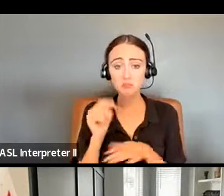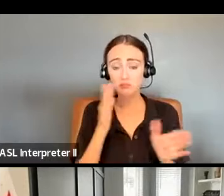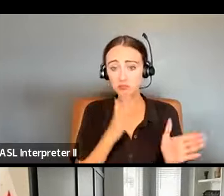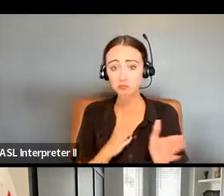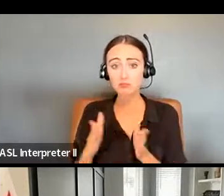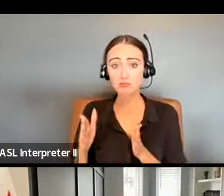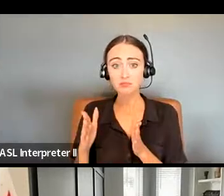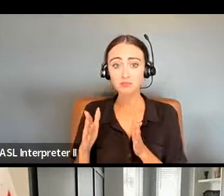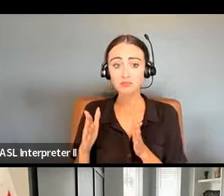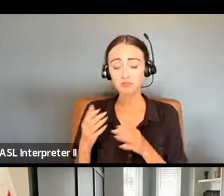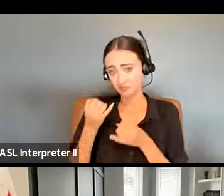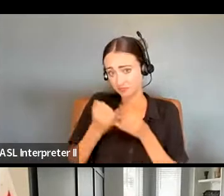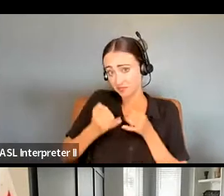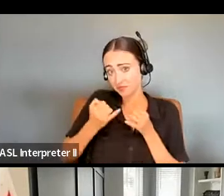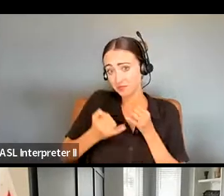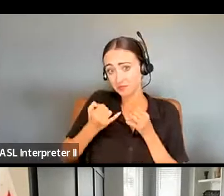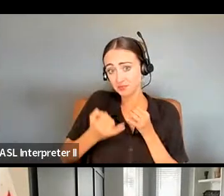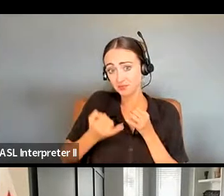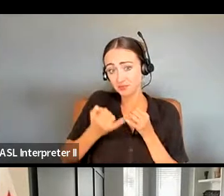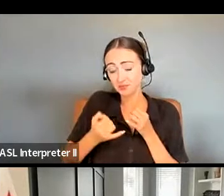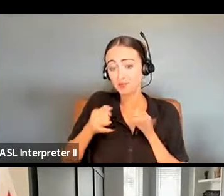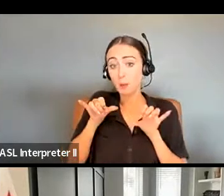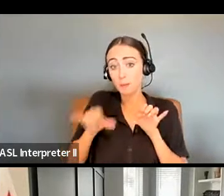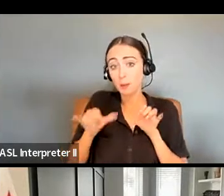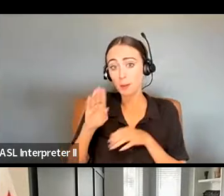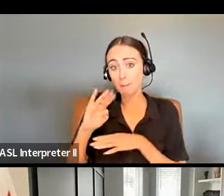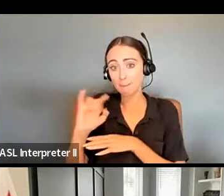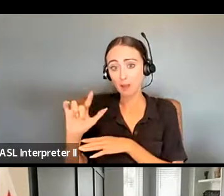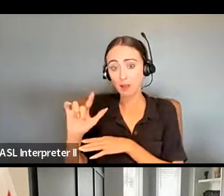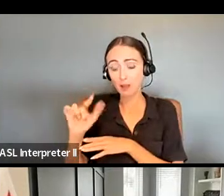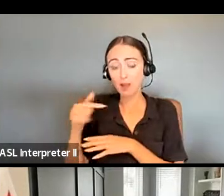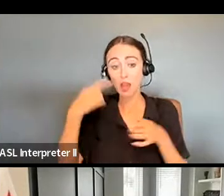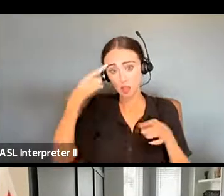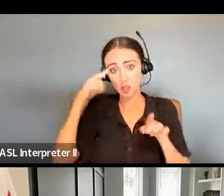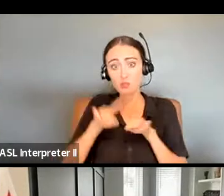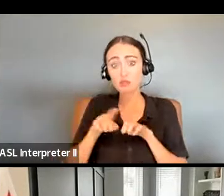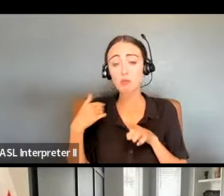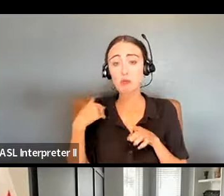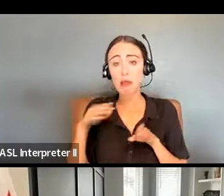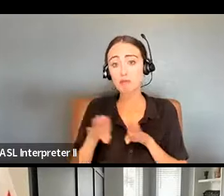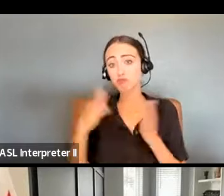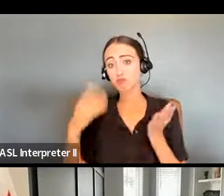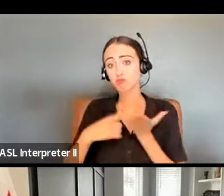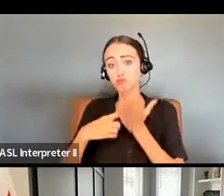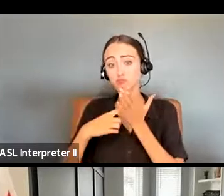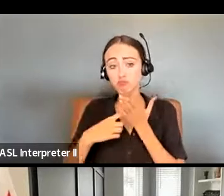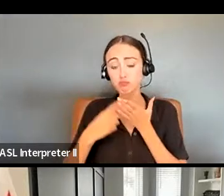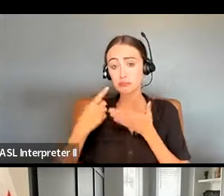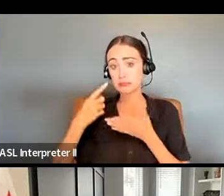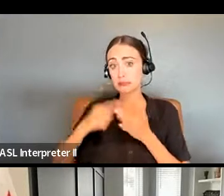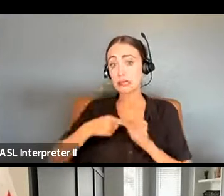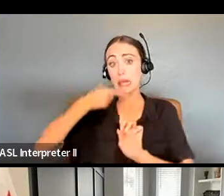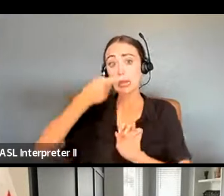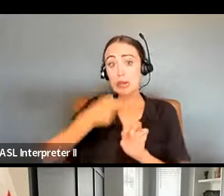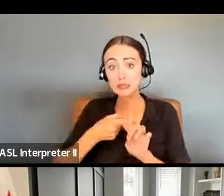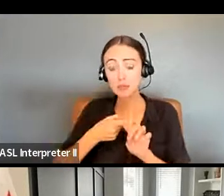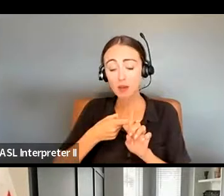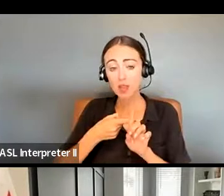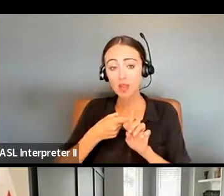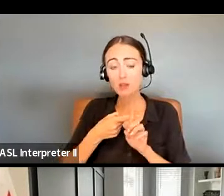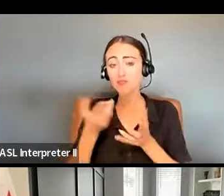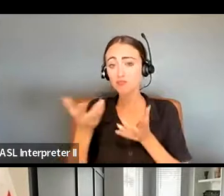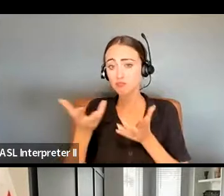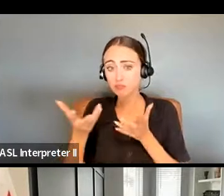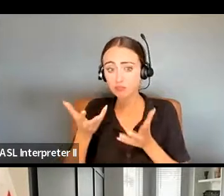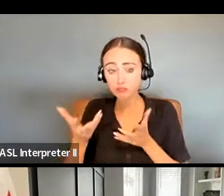for the permanent bill. I've agreed to have a hearing on that next month and to work with all